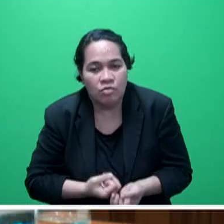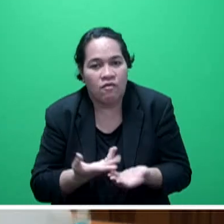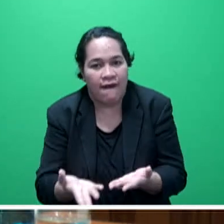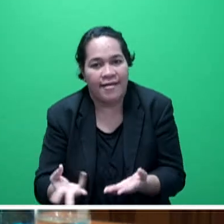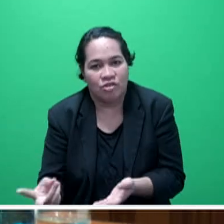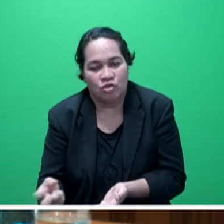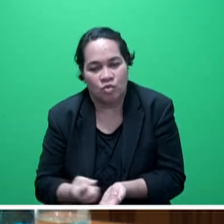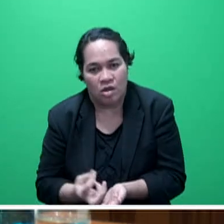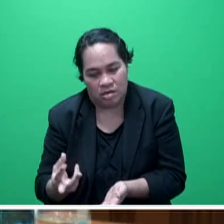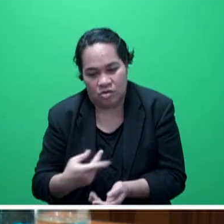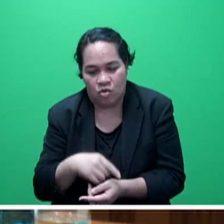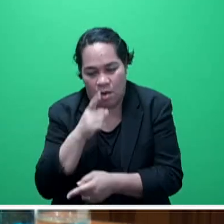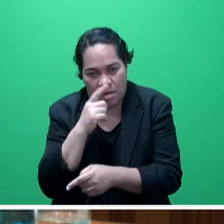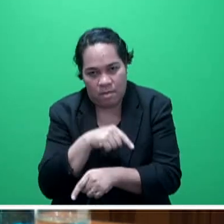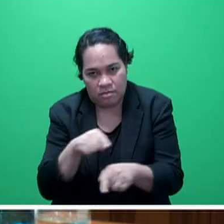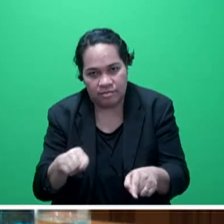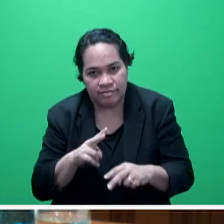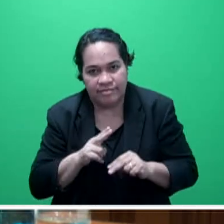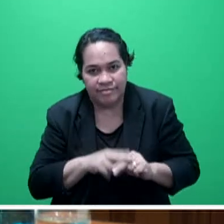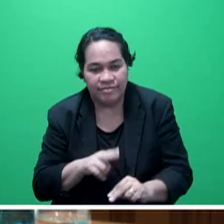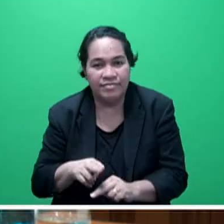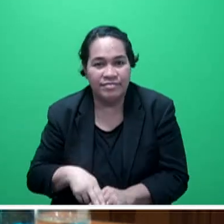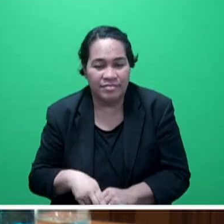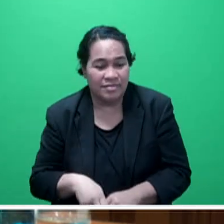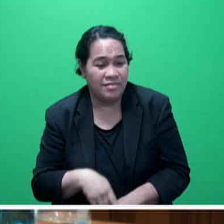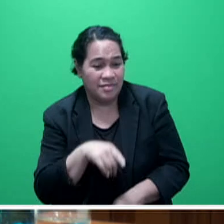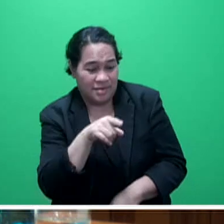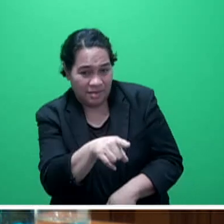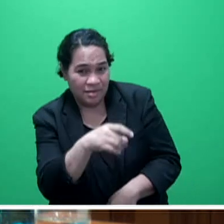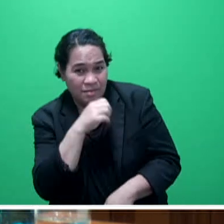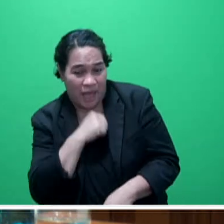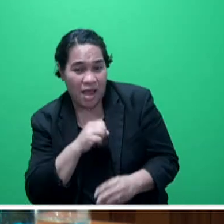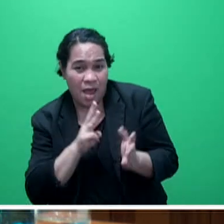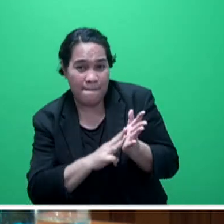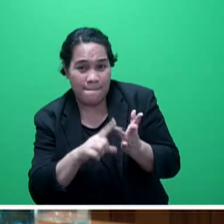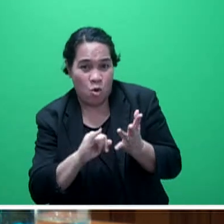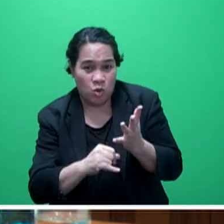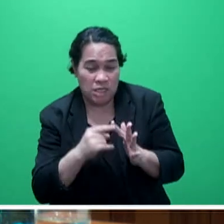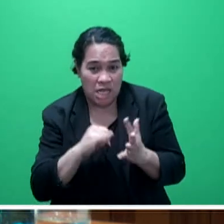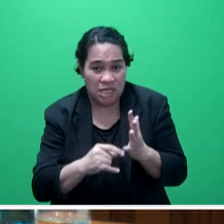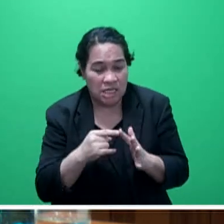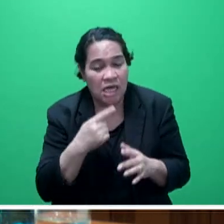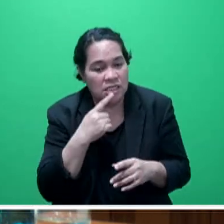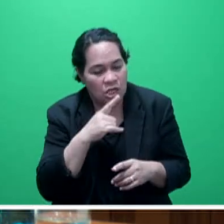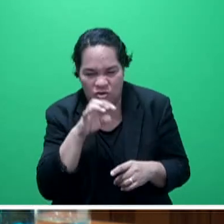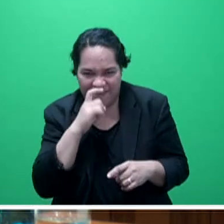people. Mr. Speaker, Honorable Buli Tabu's comment cannot go unchallenged, particularly his comments